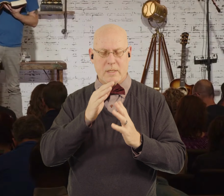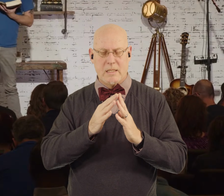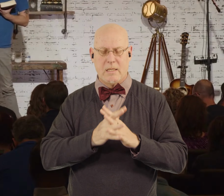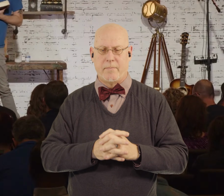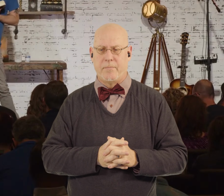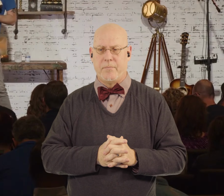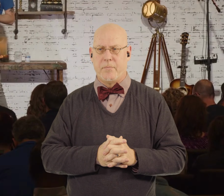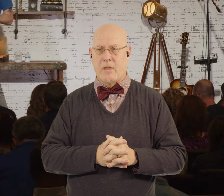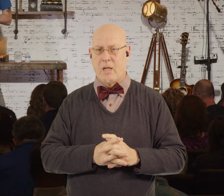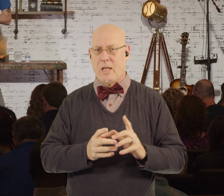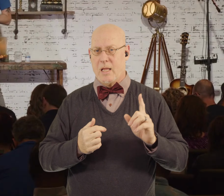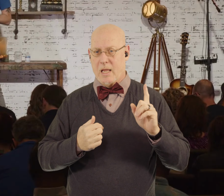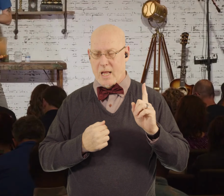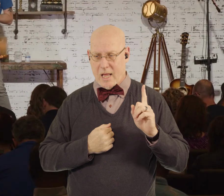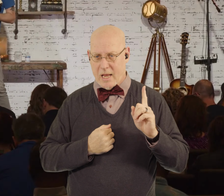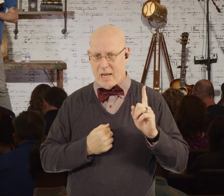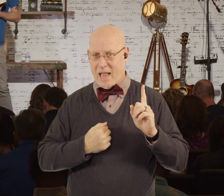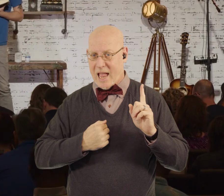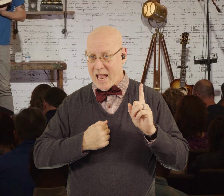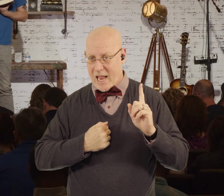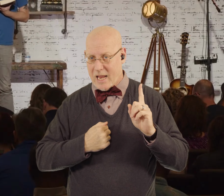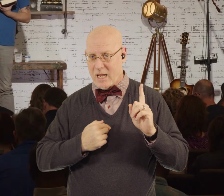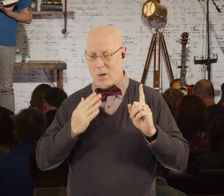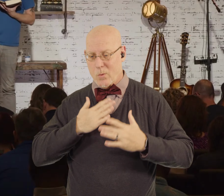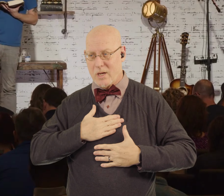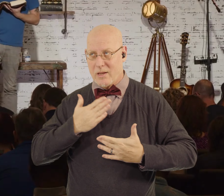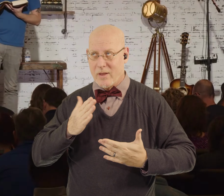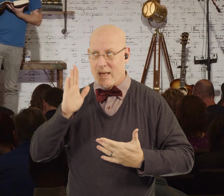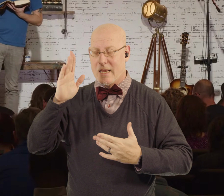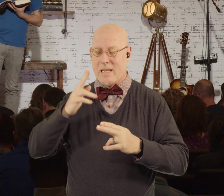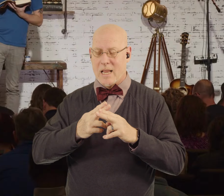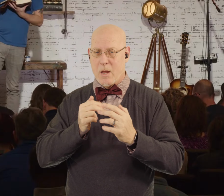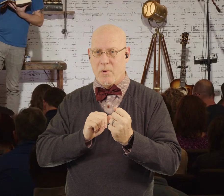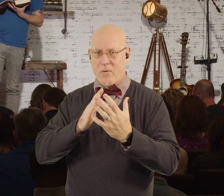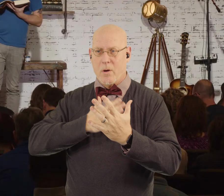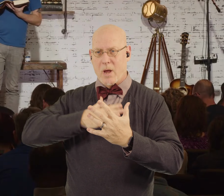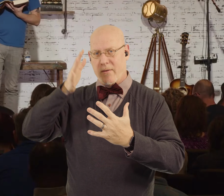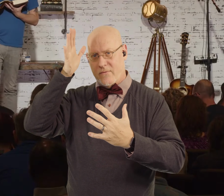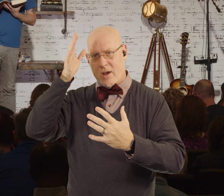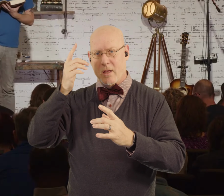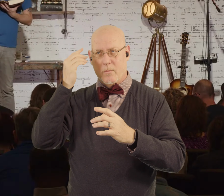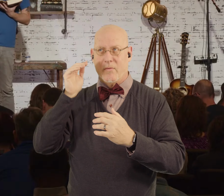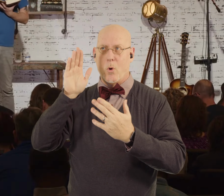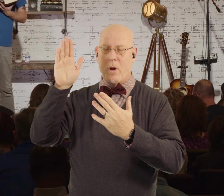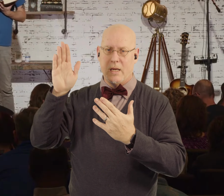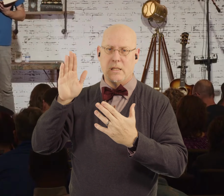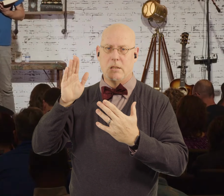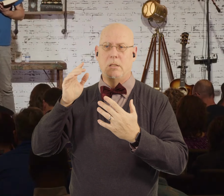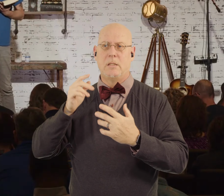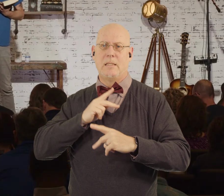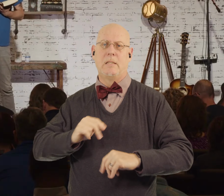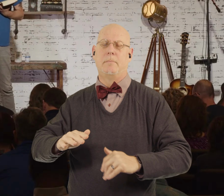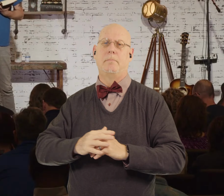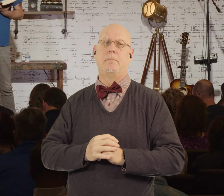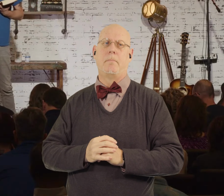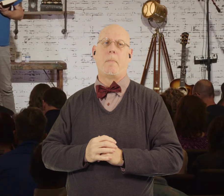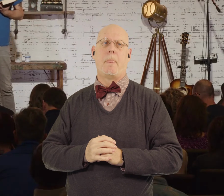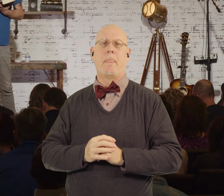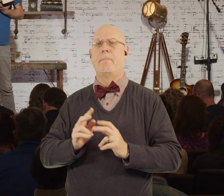Roman cities there. I will, watch this, I will confess his name before my Father and before his